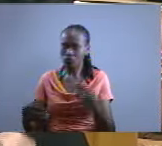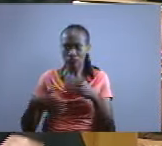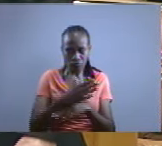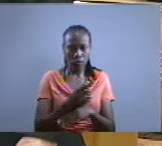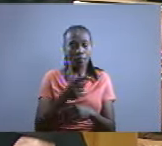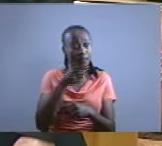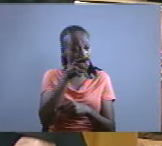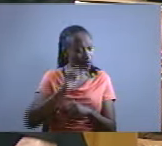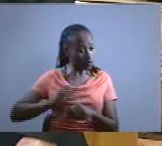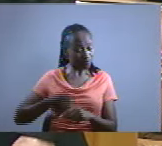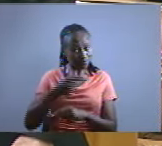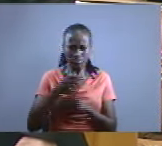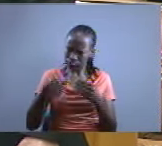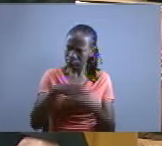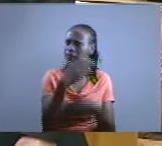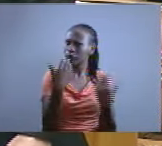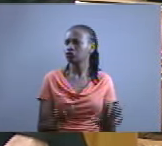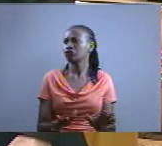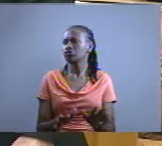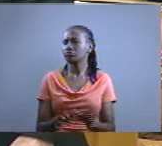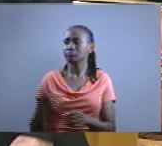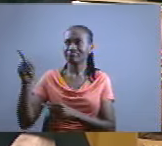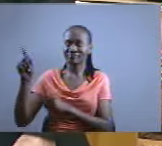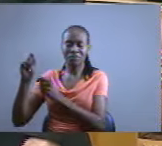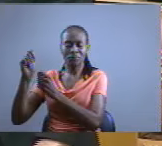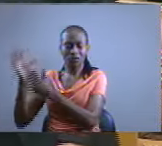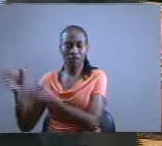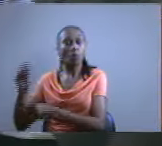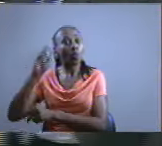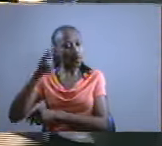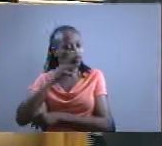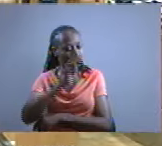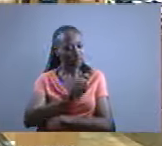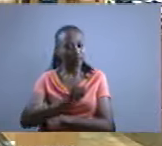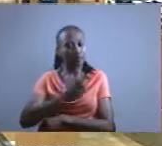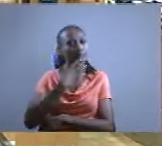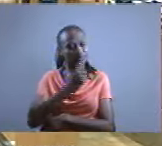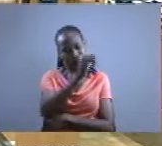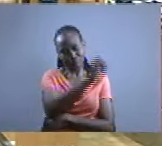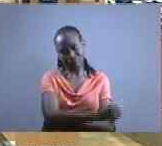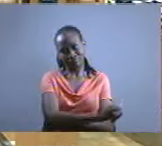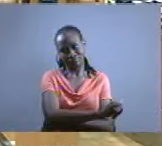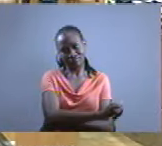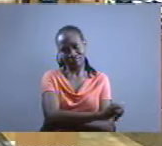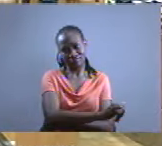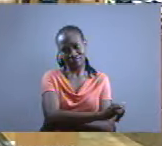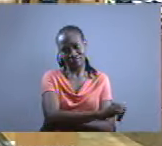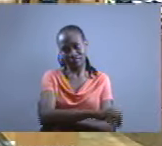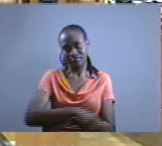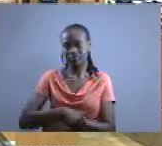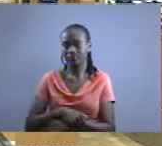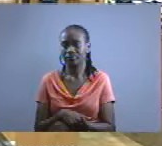there should surely be some kind of sanction for yes, breaking we'll look the at rules. it, honourable member. Thank you. Please take your seat.